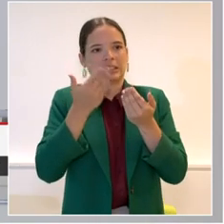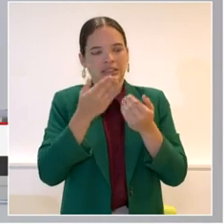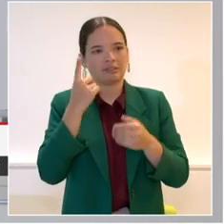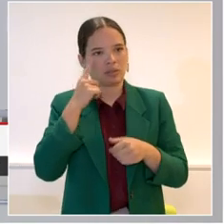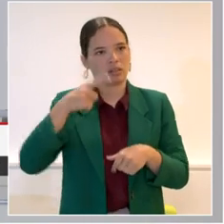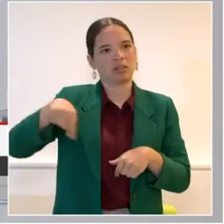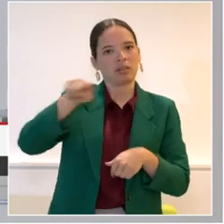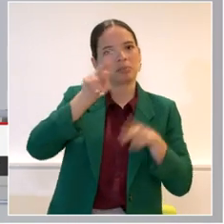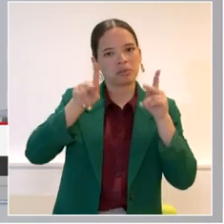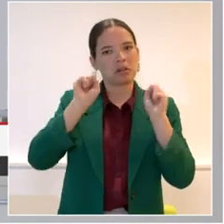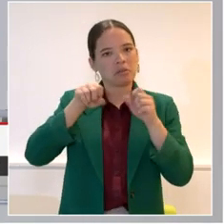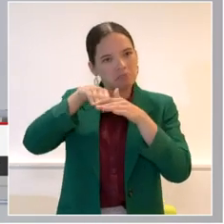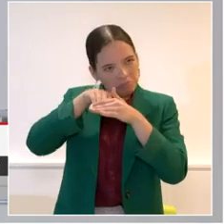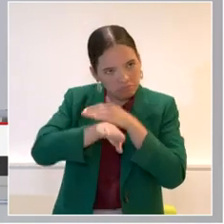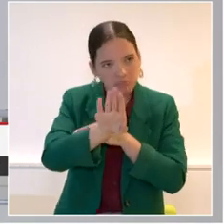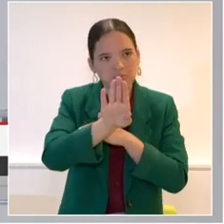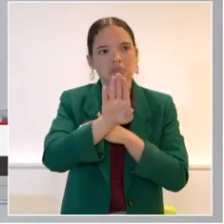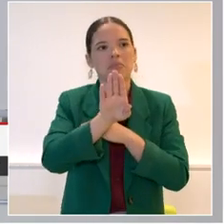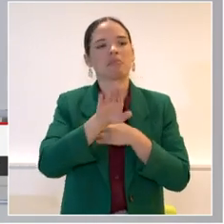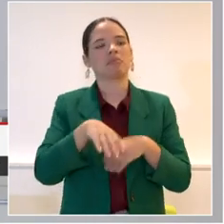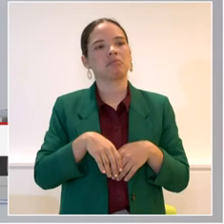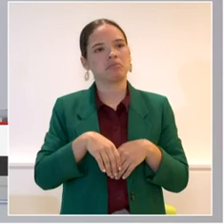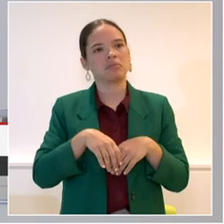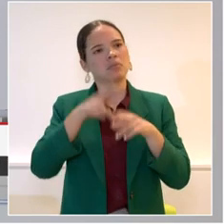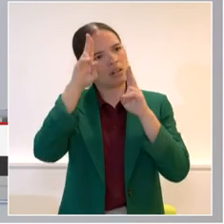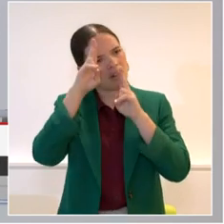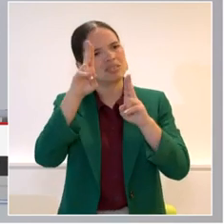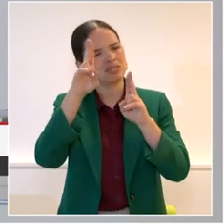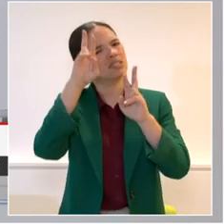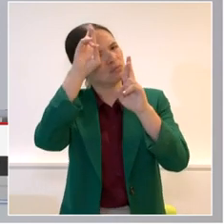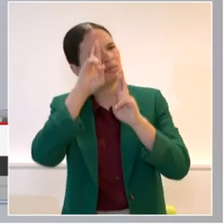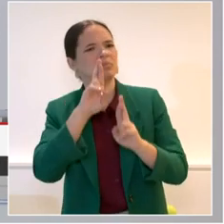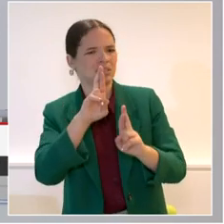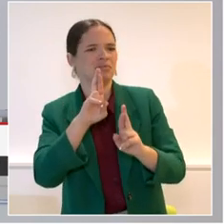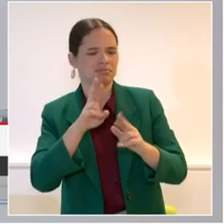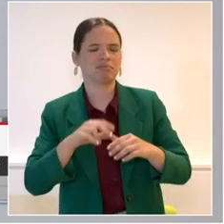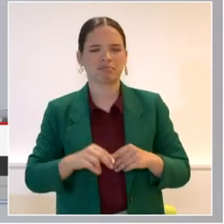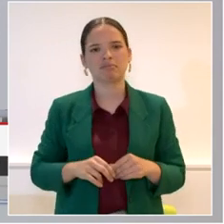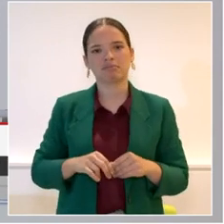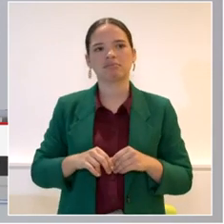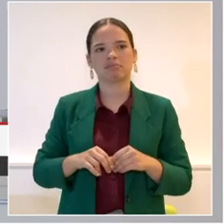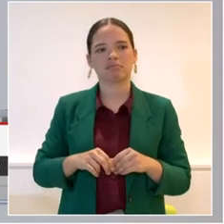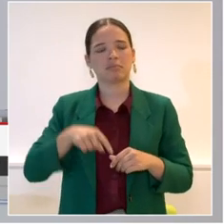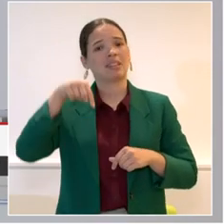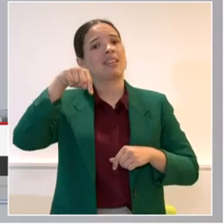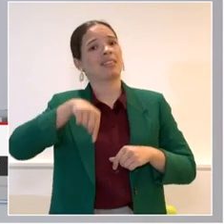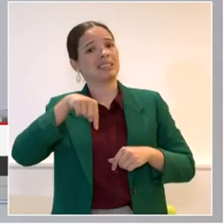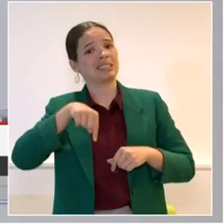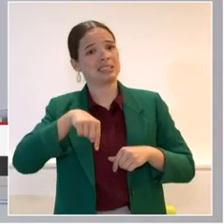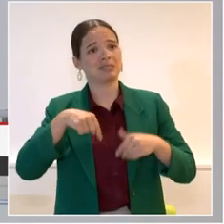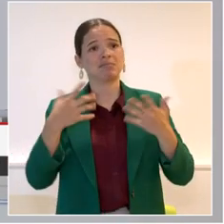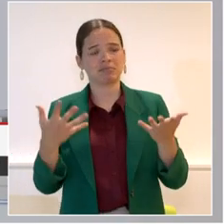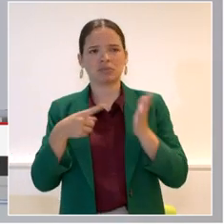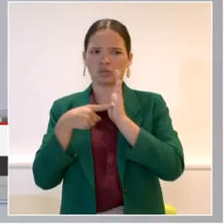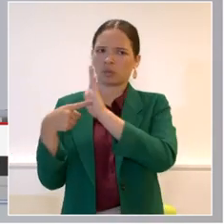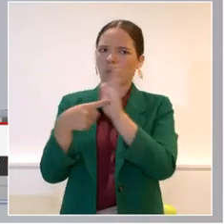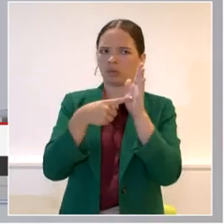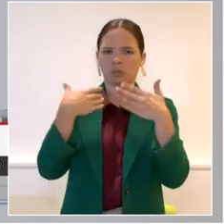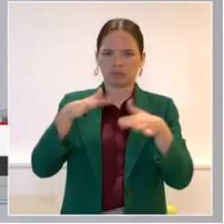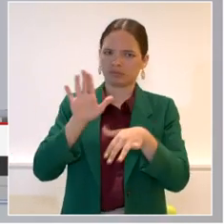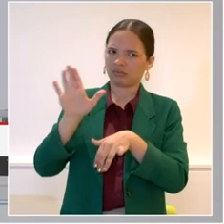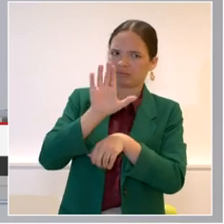more dignified. And this opening today is a reflection of that work that's been done steadily and